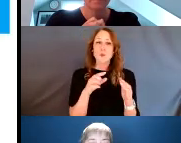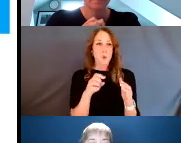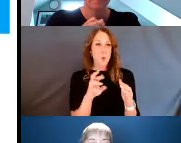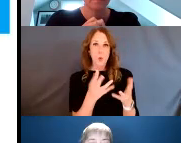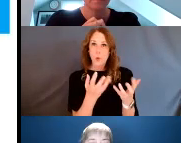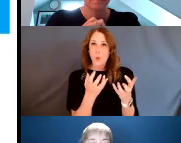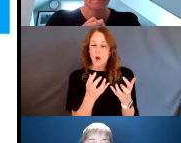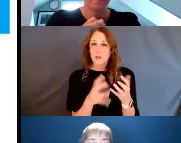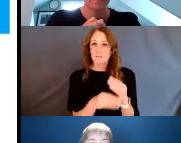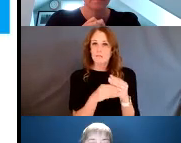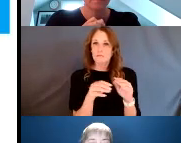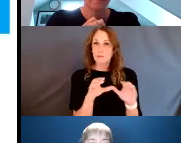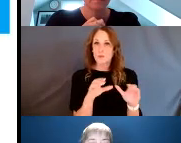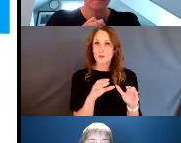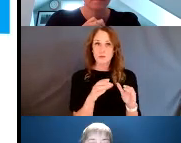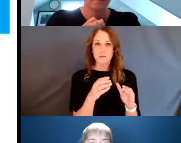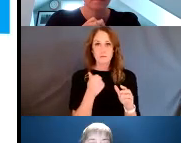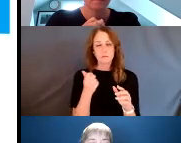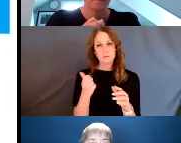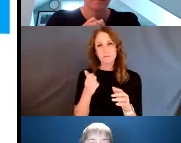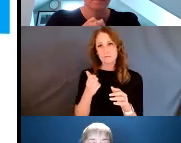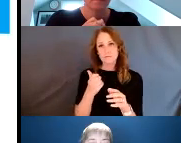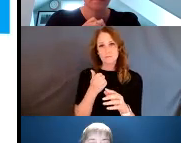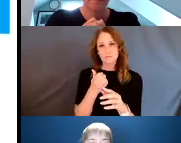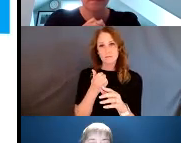want to experiment with on your self-care action plan?